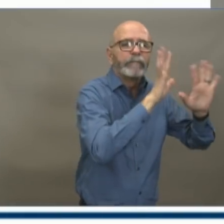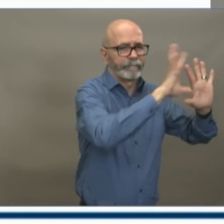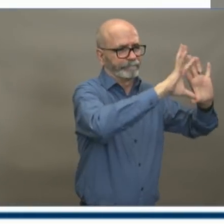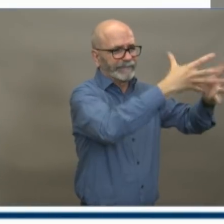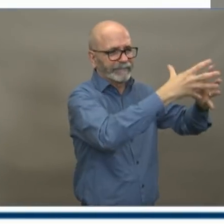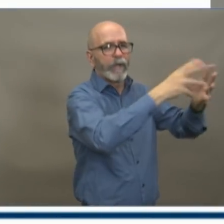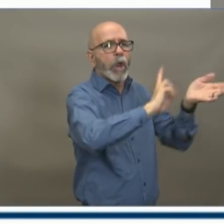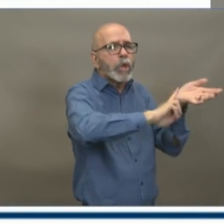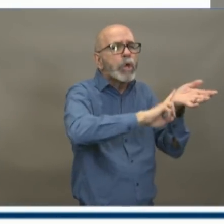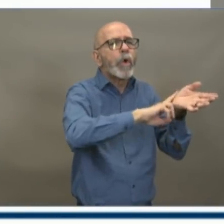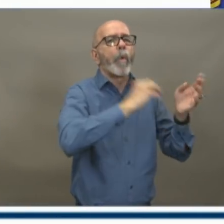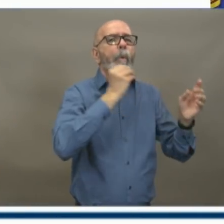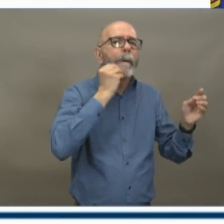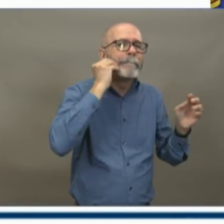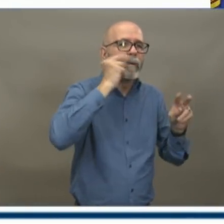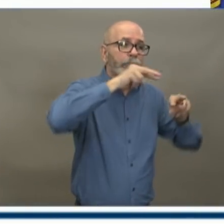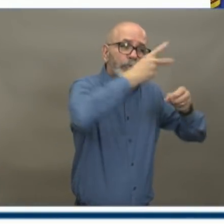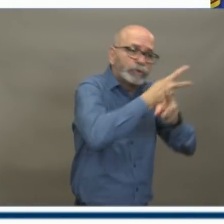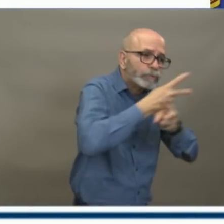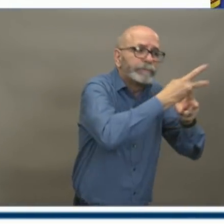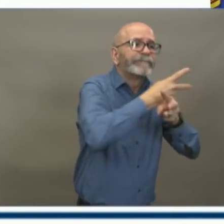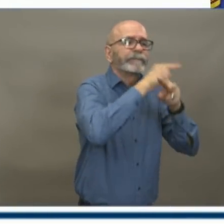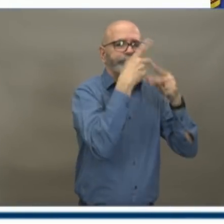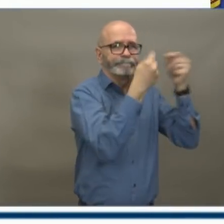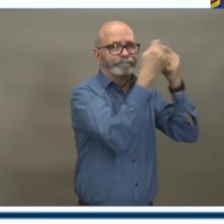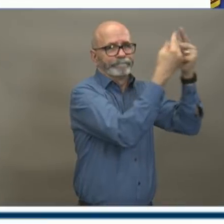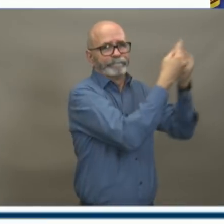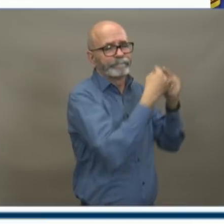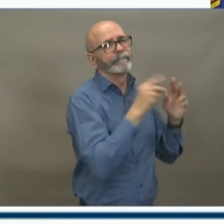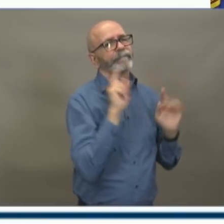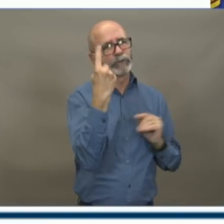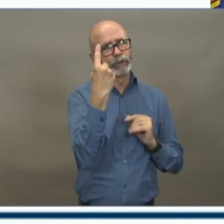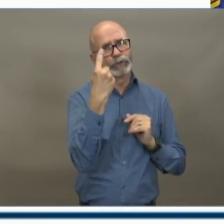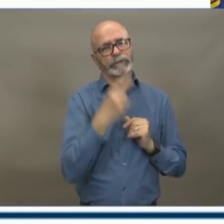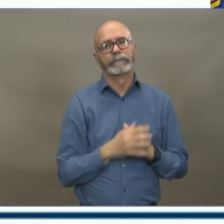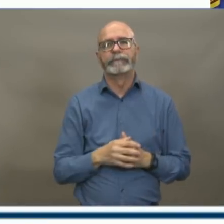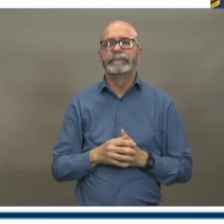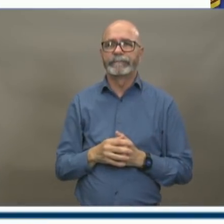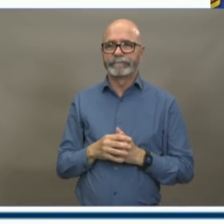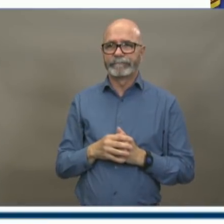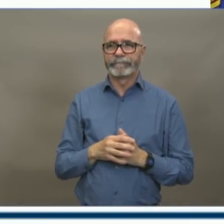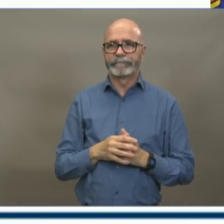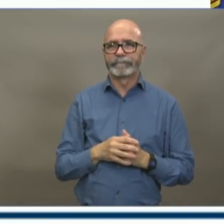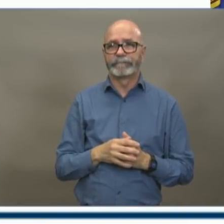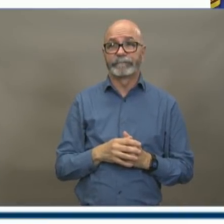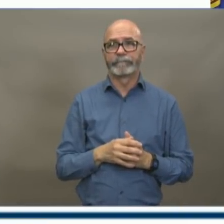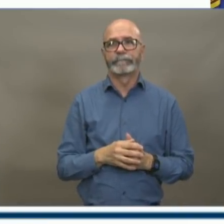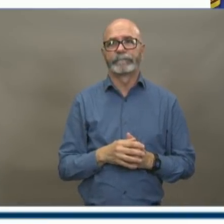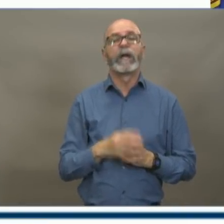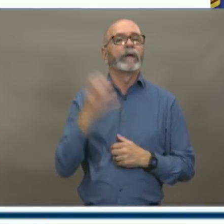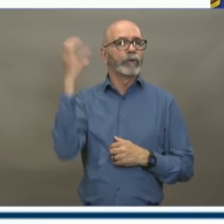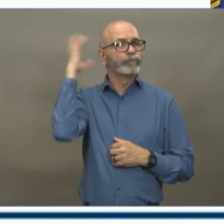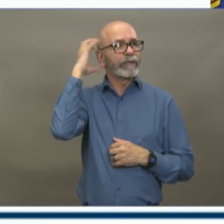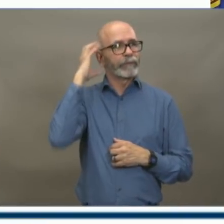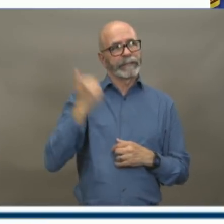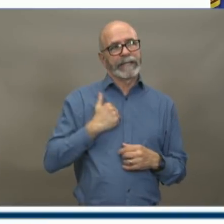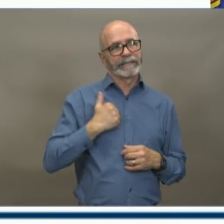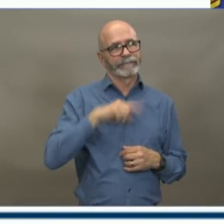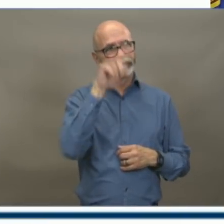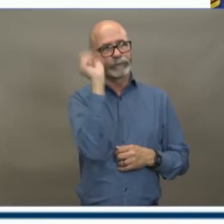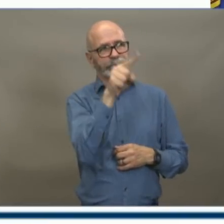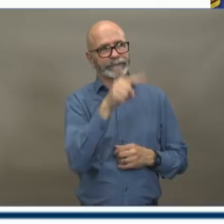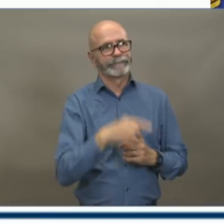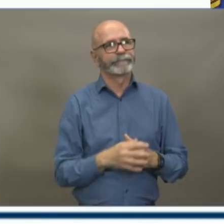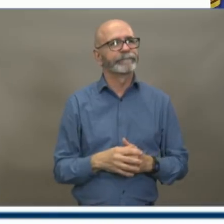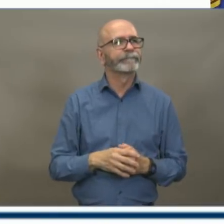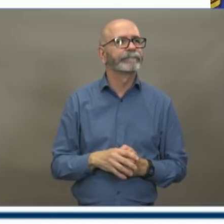delivery. Next, we'll go to Eloise Rodriguez-Kizibach de Radio-Canada. Yes, hi, bonjour. So